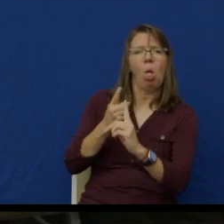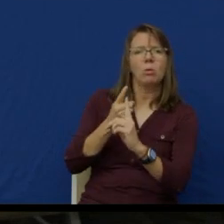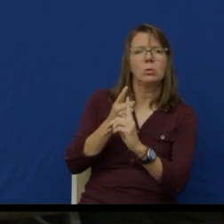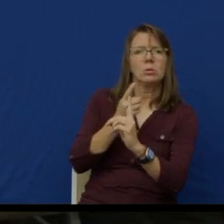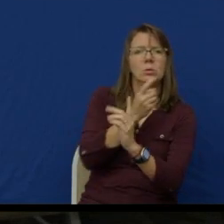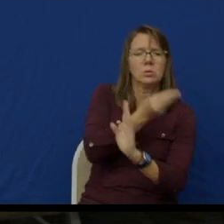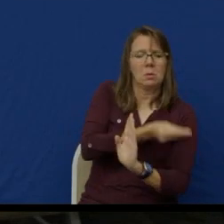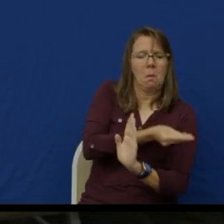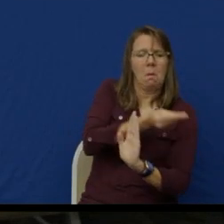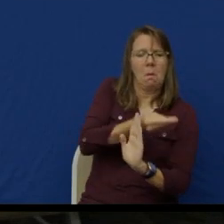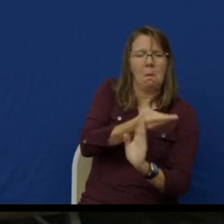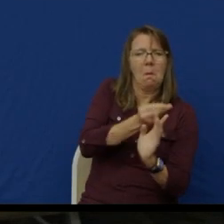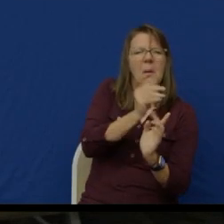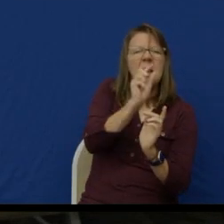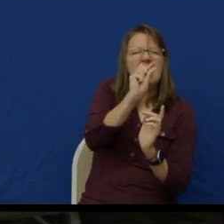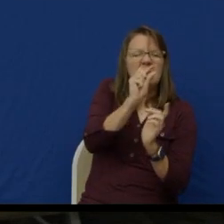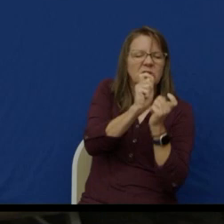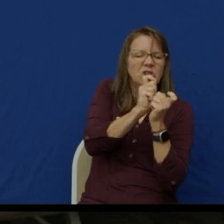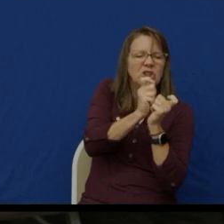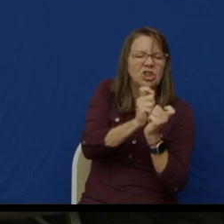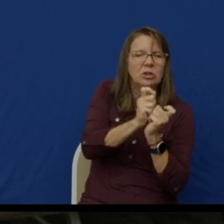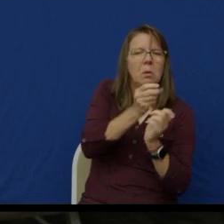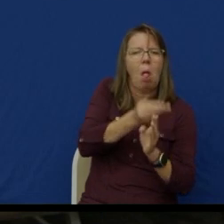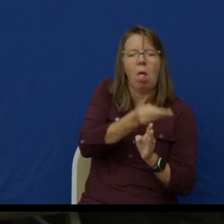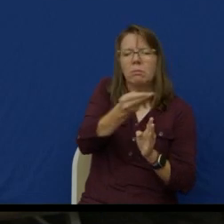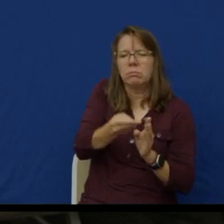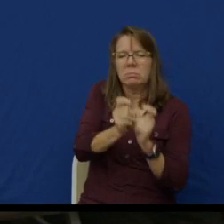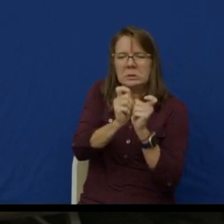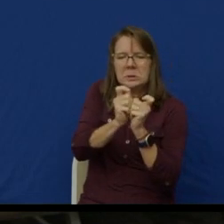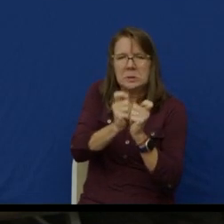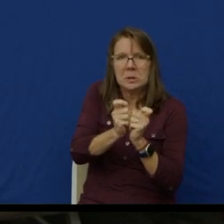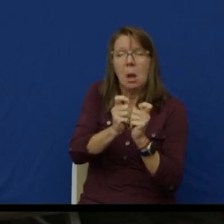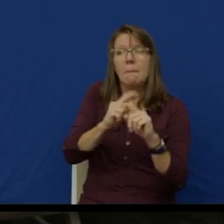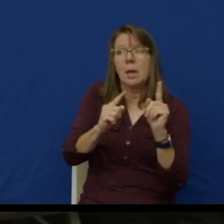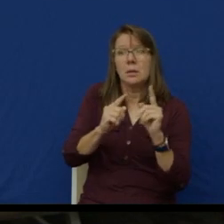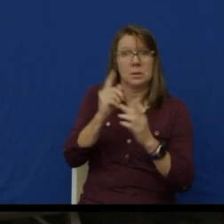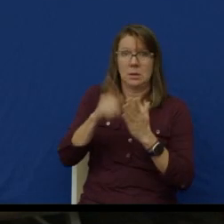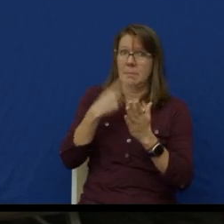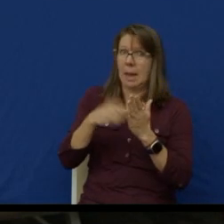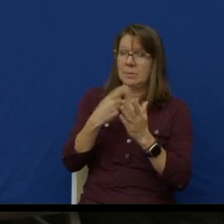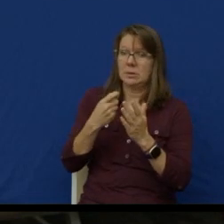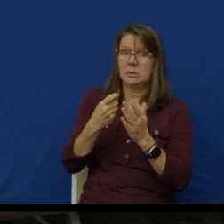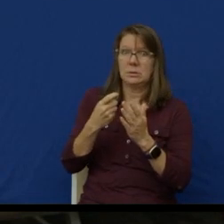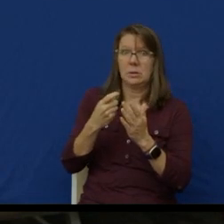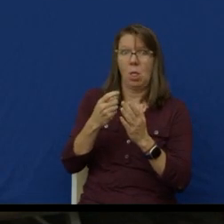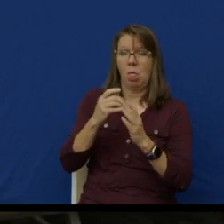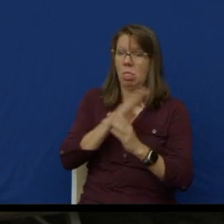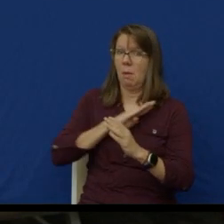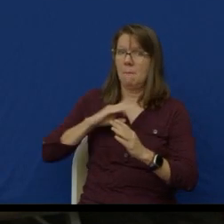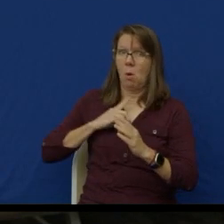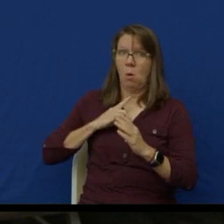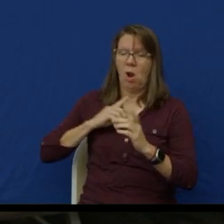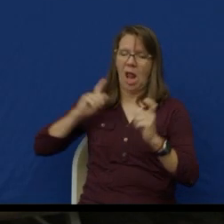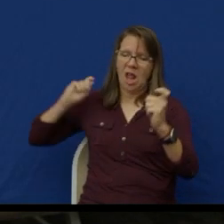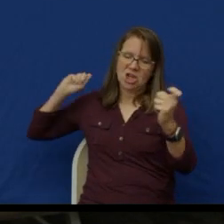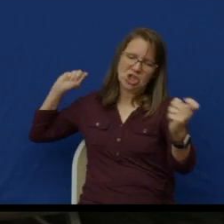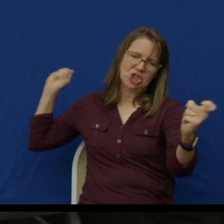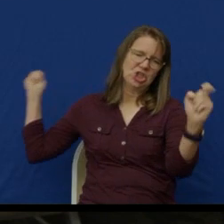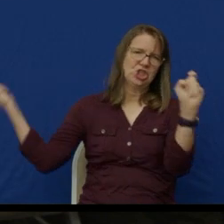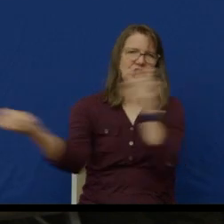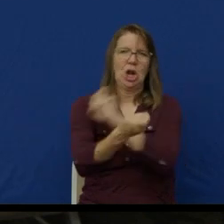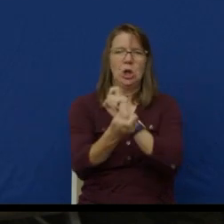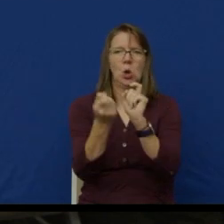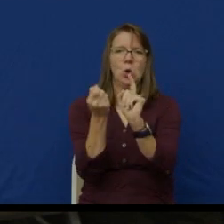minor tweaks. But in the past, boards have had entirely new sets of goals each year, so that's really up to you